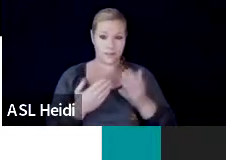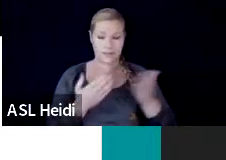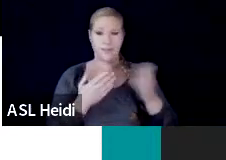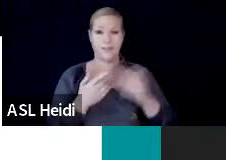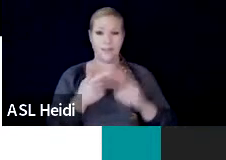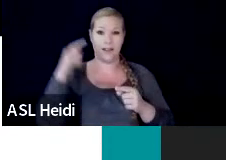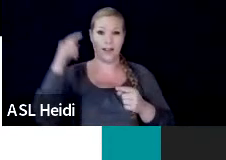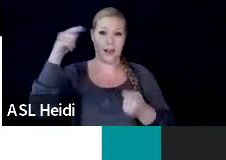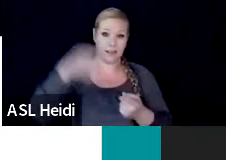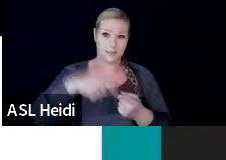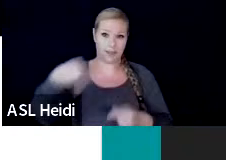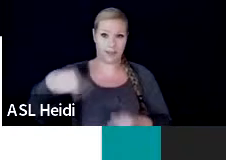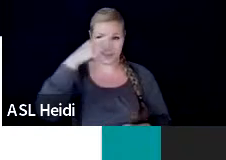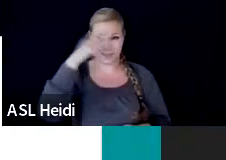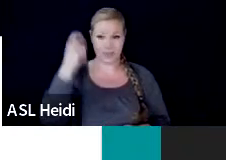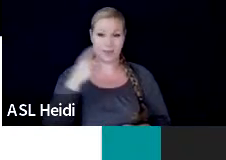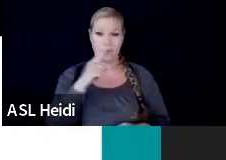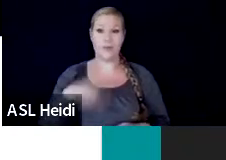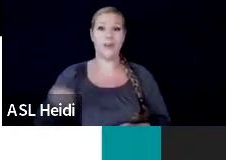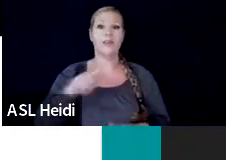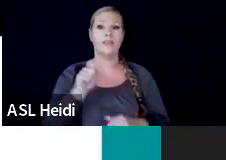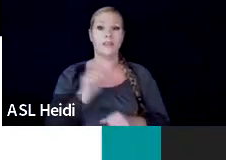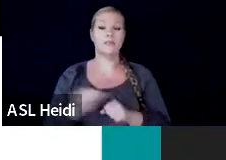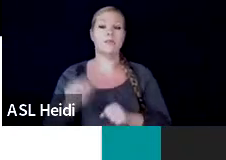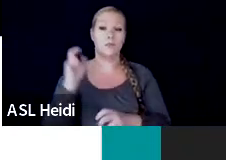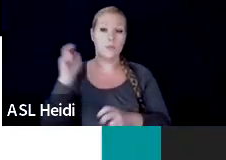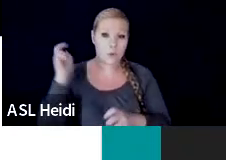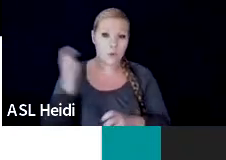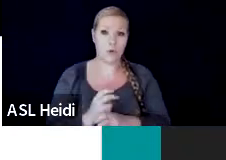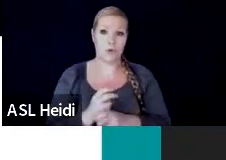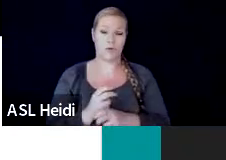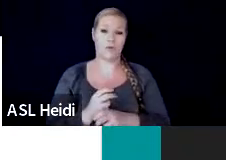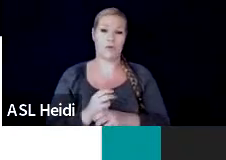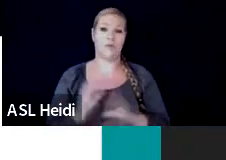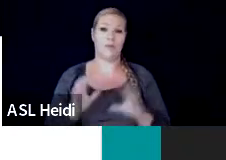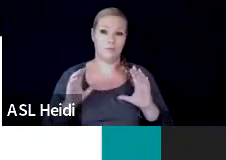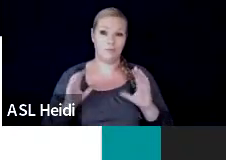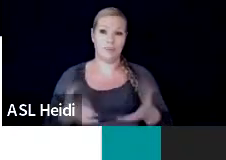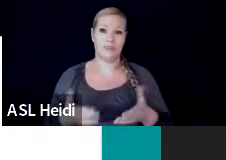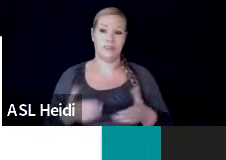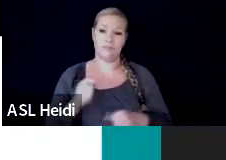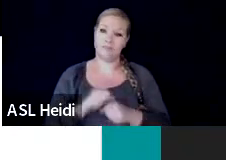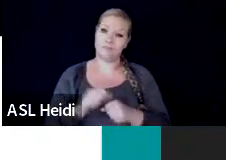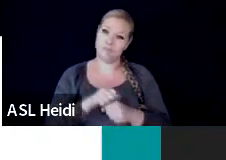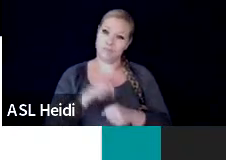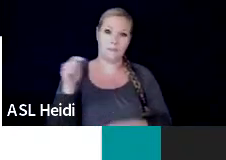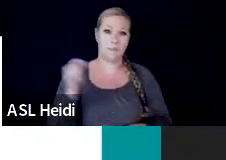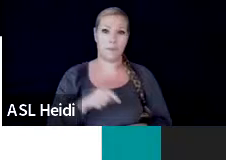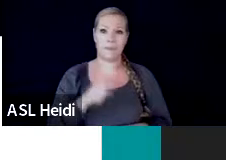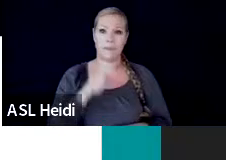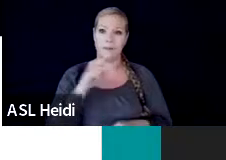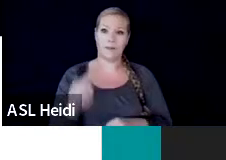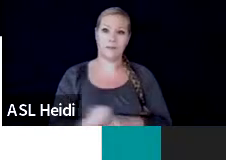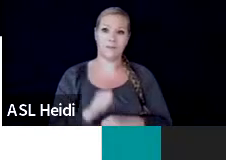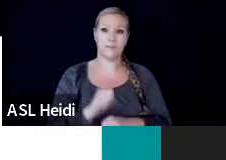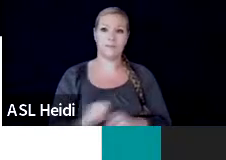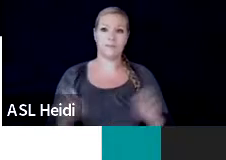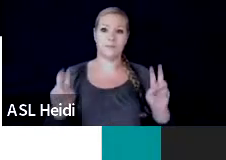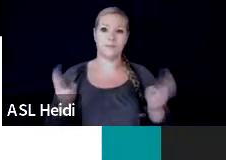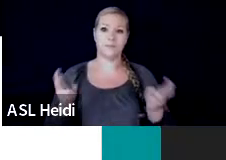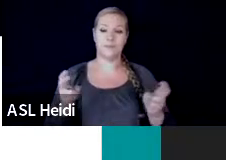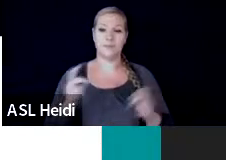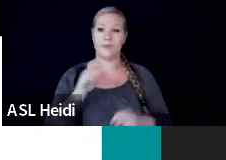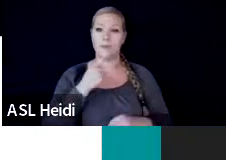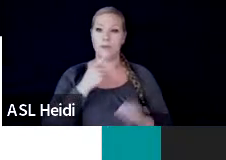So once again, this is on our critical path, meaning that if we lose a